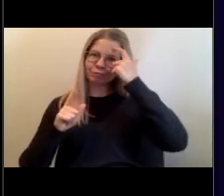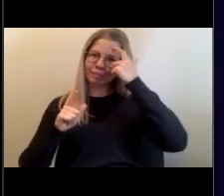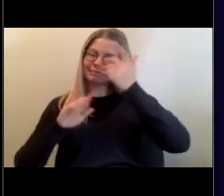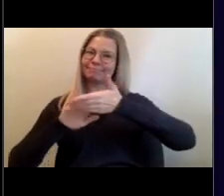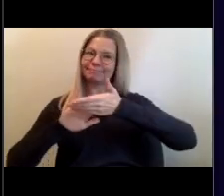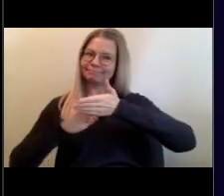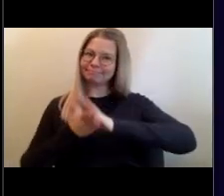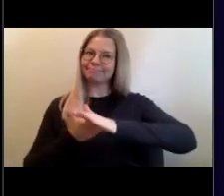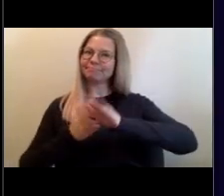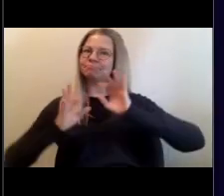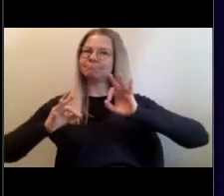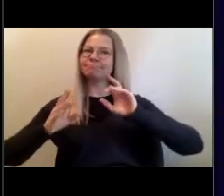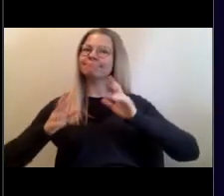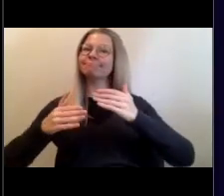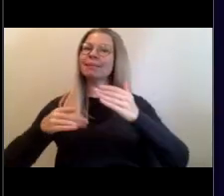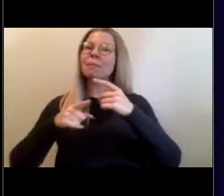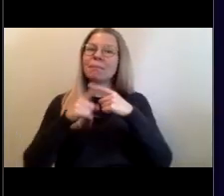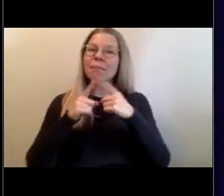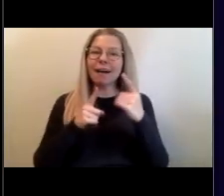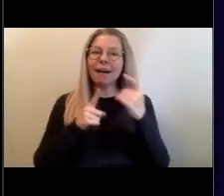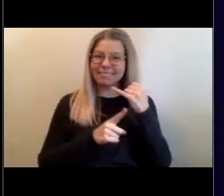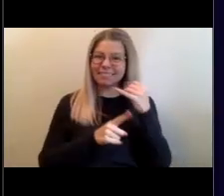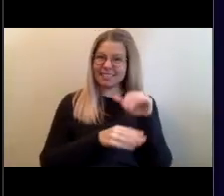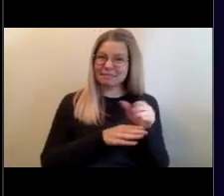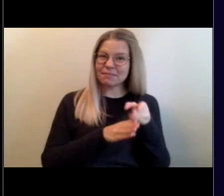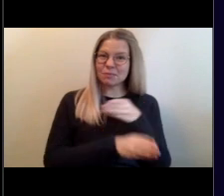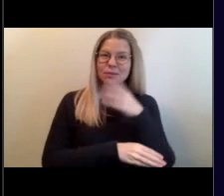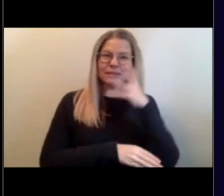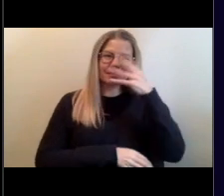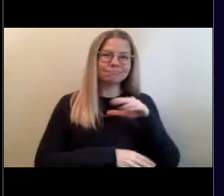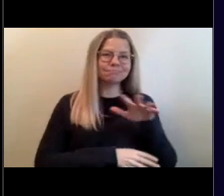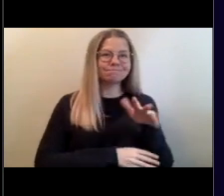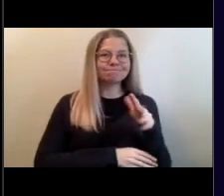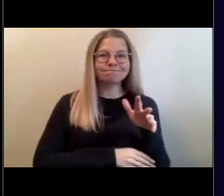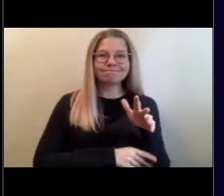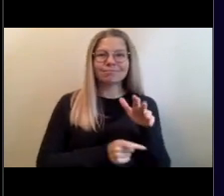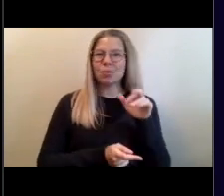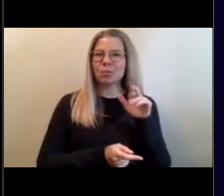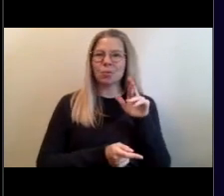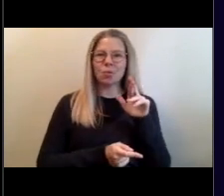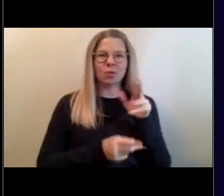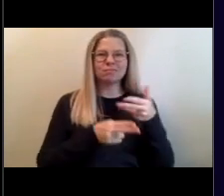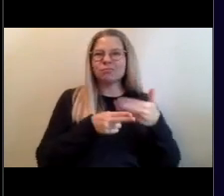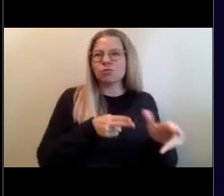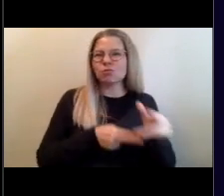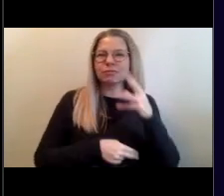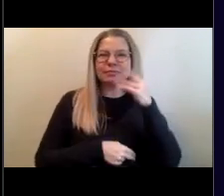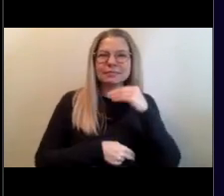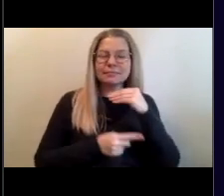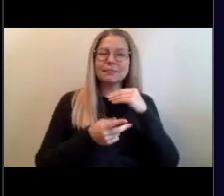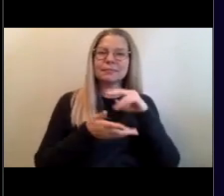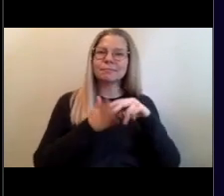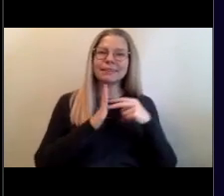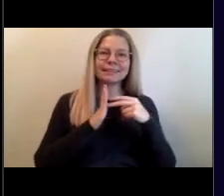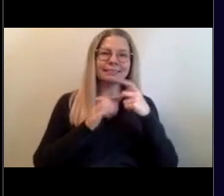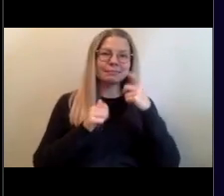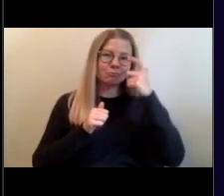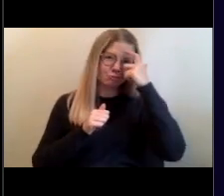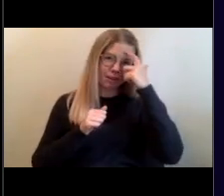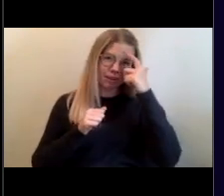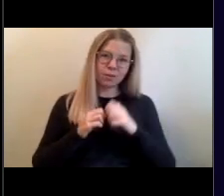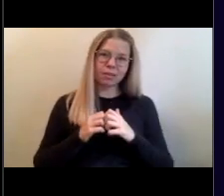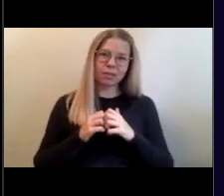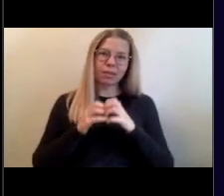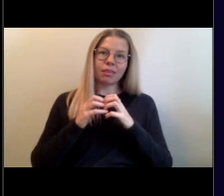don't get that sleep you need, then you end up accumulating a sleep